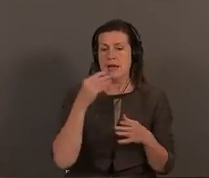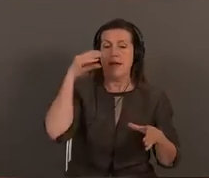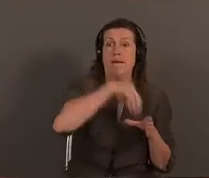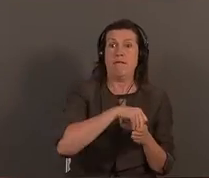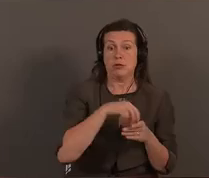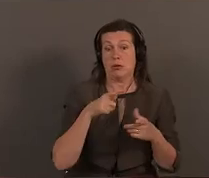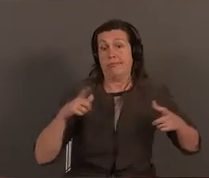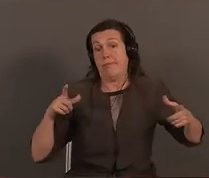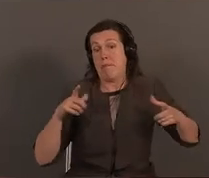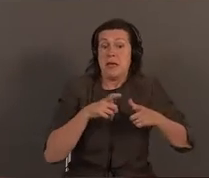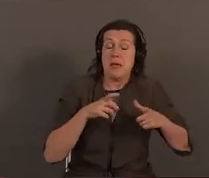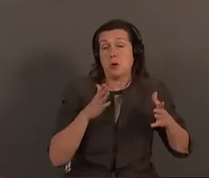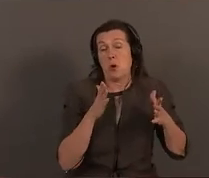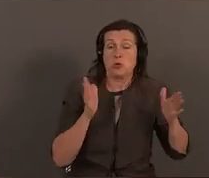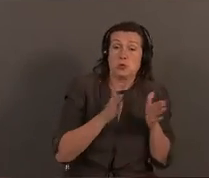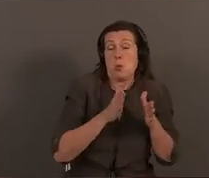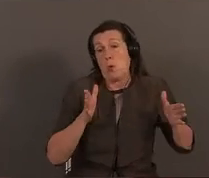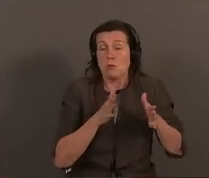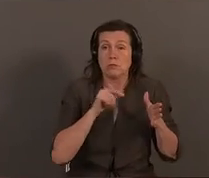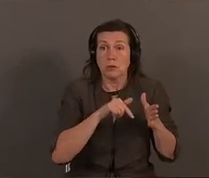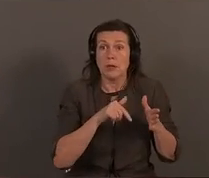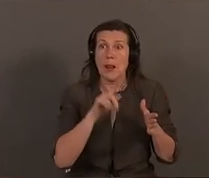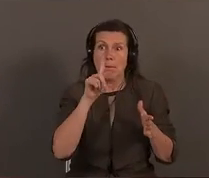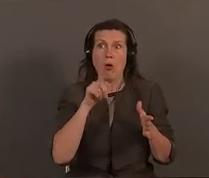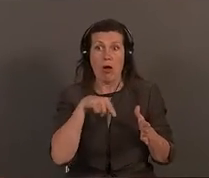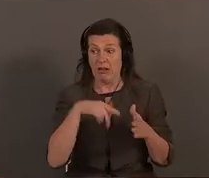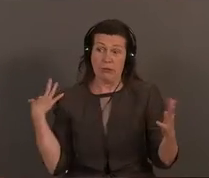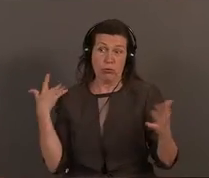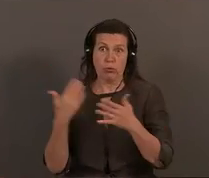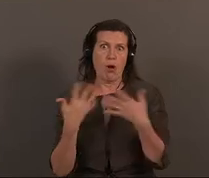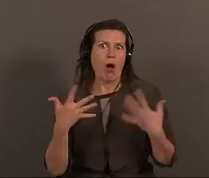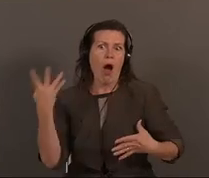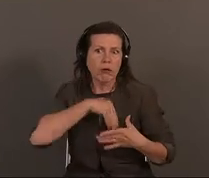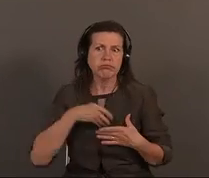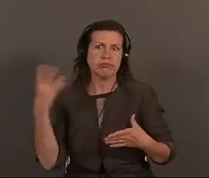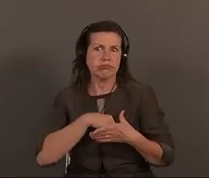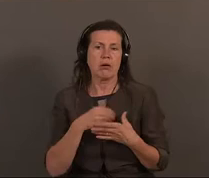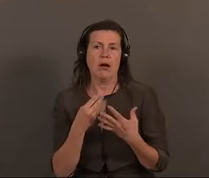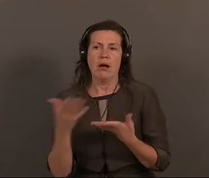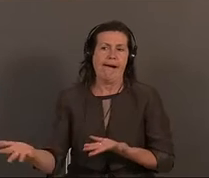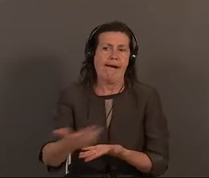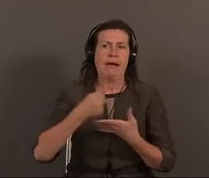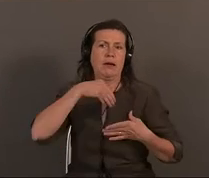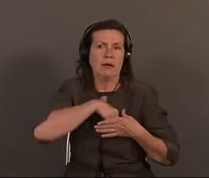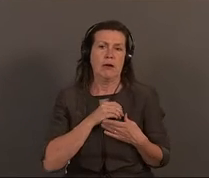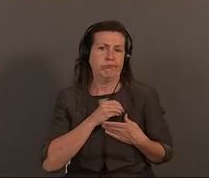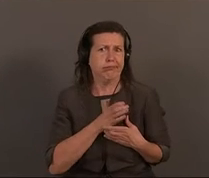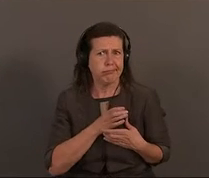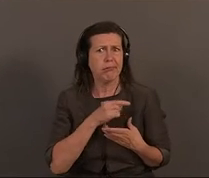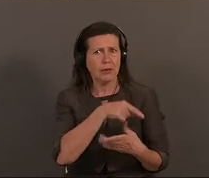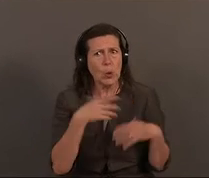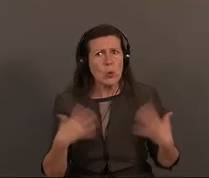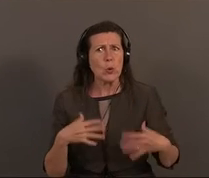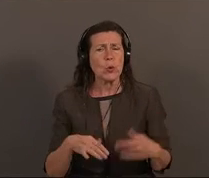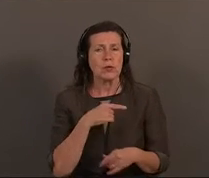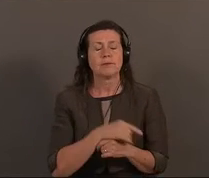are? But after all, they did make some very good money for many years. Yes, actually, you know, the telecom sector is